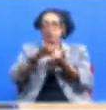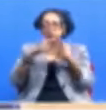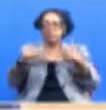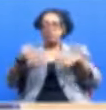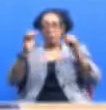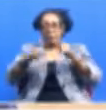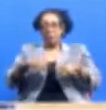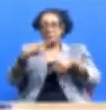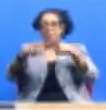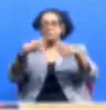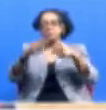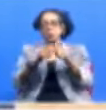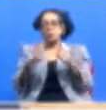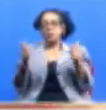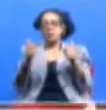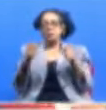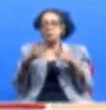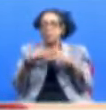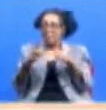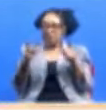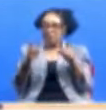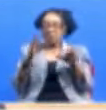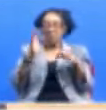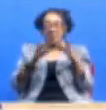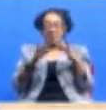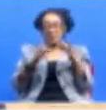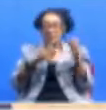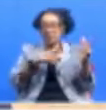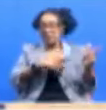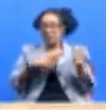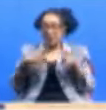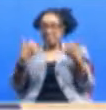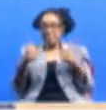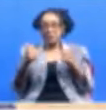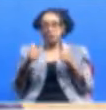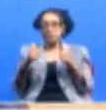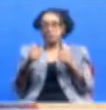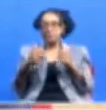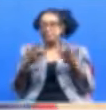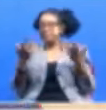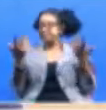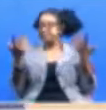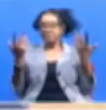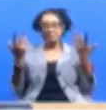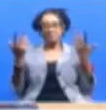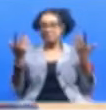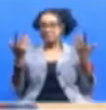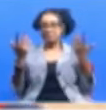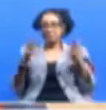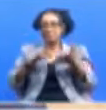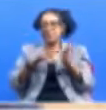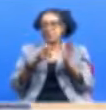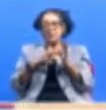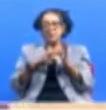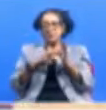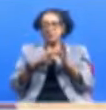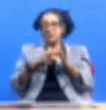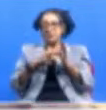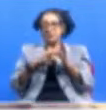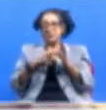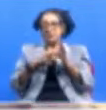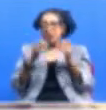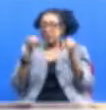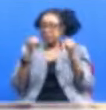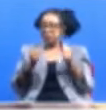mzuri. Lakini si yoyote kama serikali chanyanganya au bunduki still ni kama serikali alitusikia